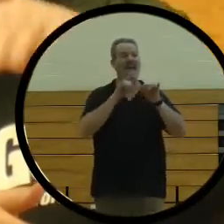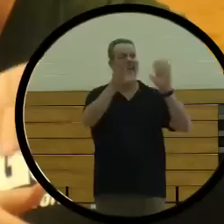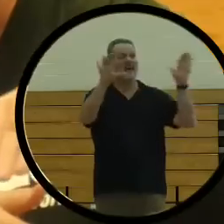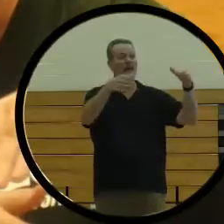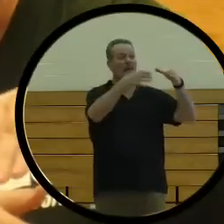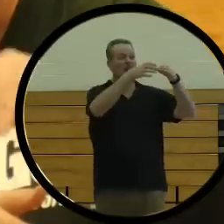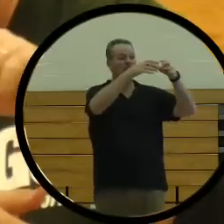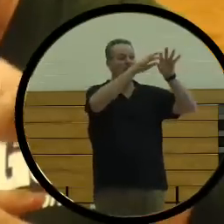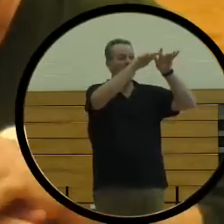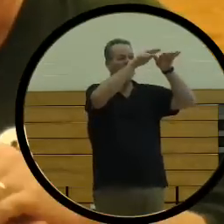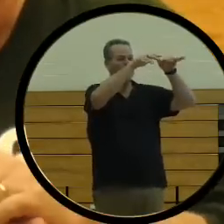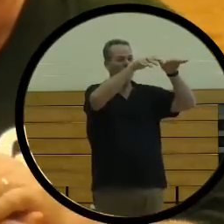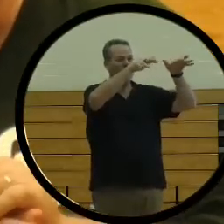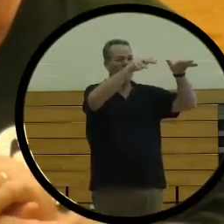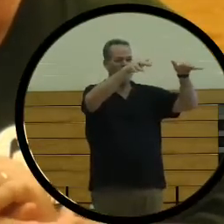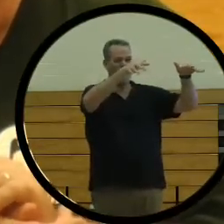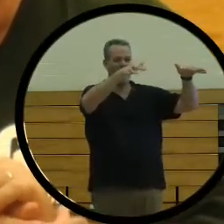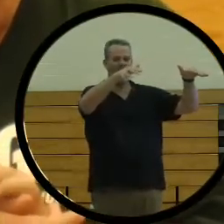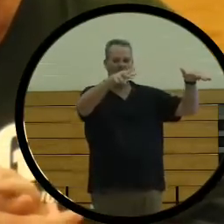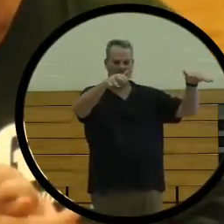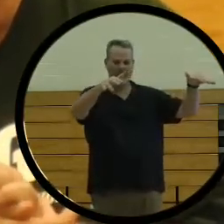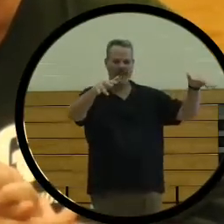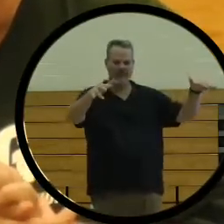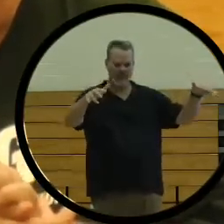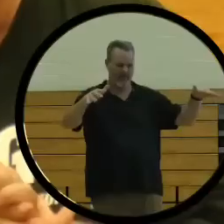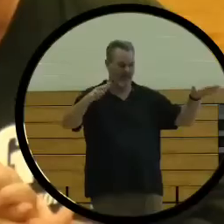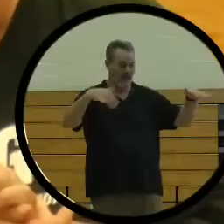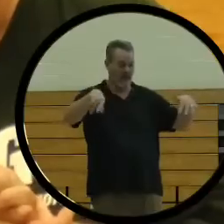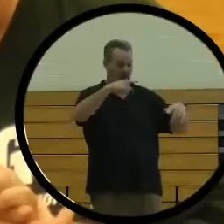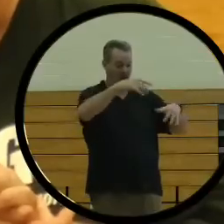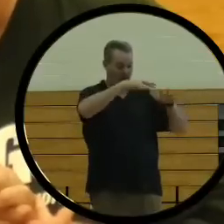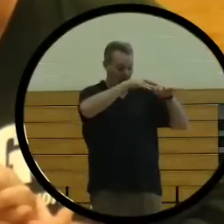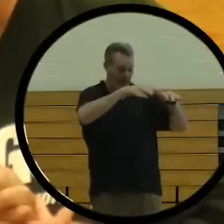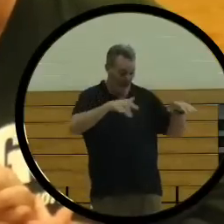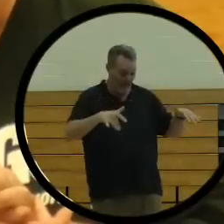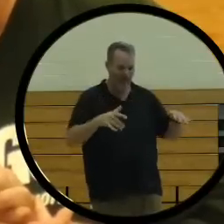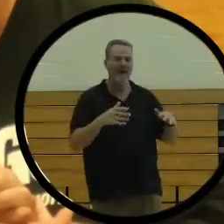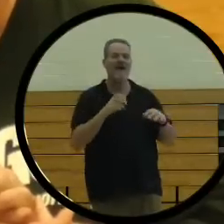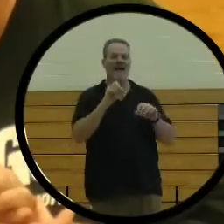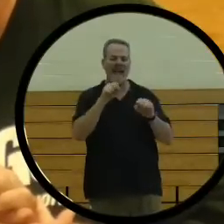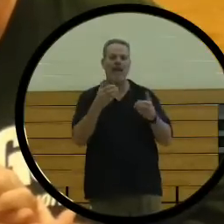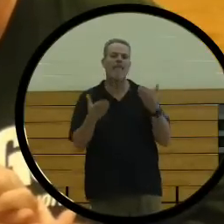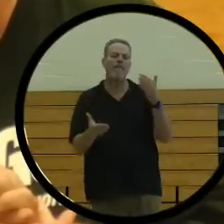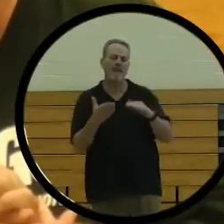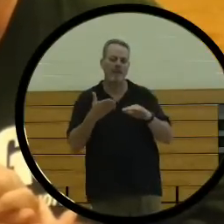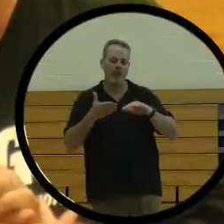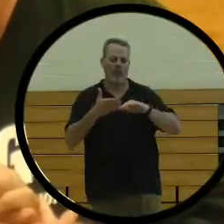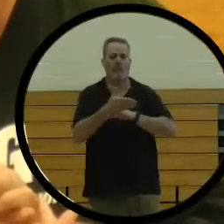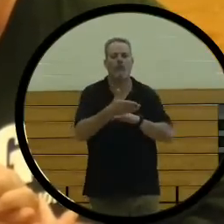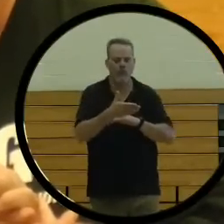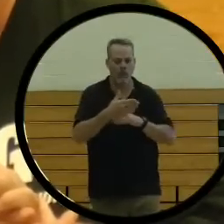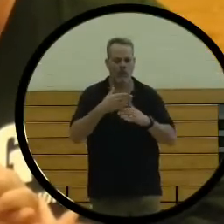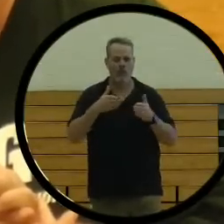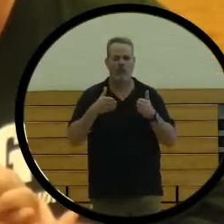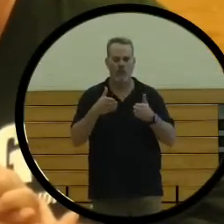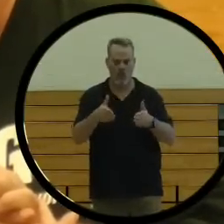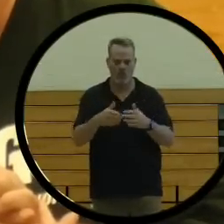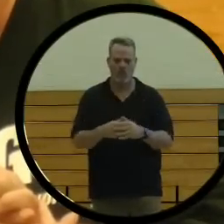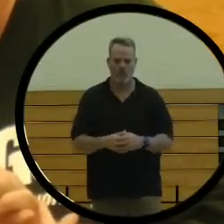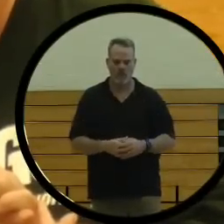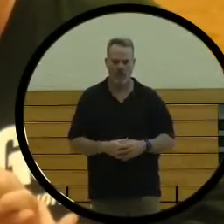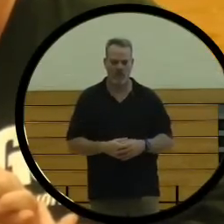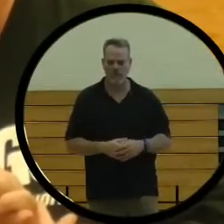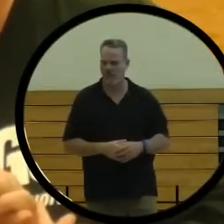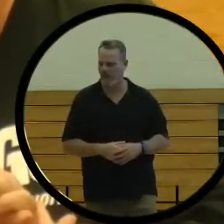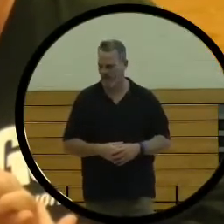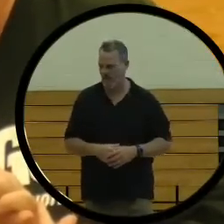it's going to pour lava flows down. And those lava flows then have the potential to cut the road. We have a lot of tubes in